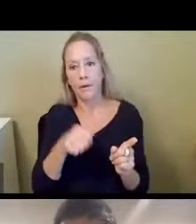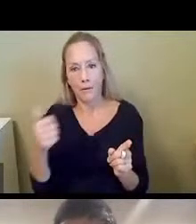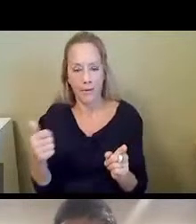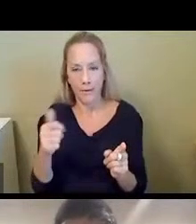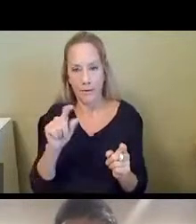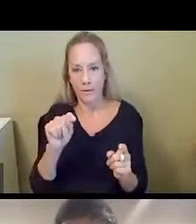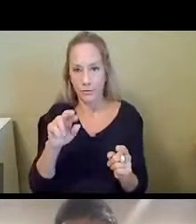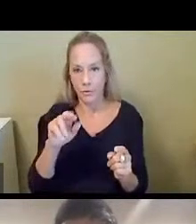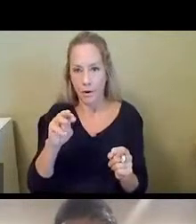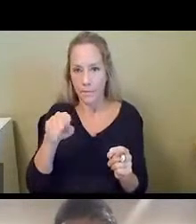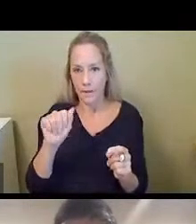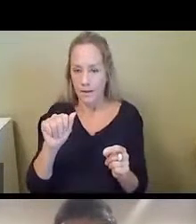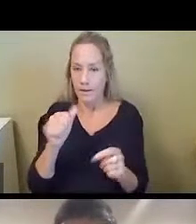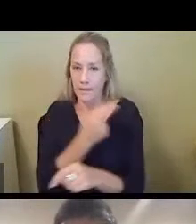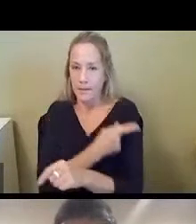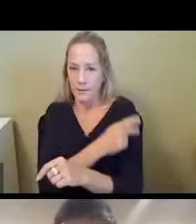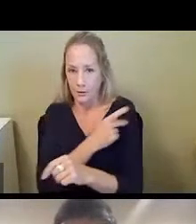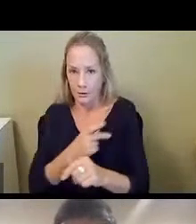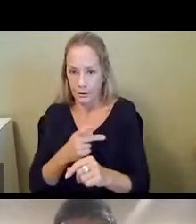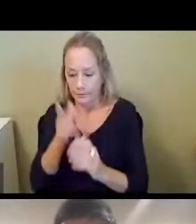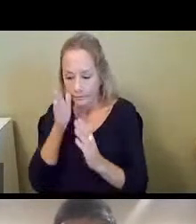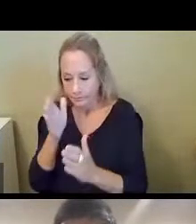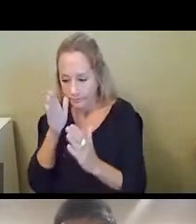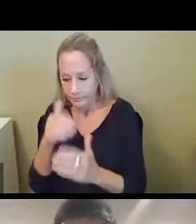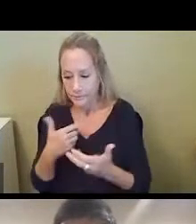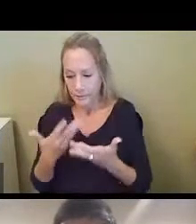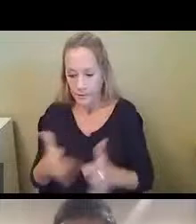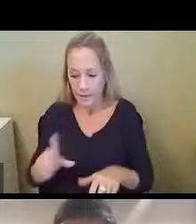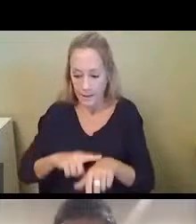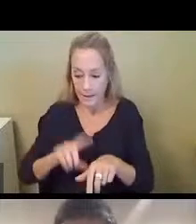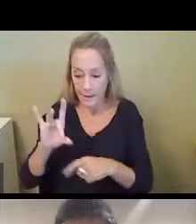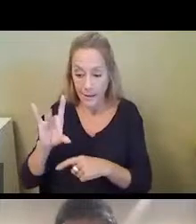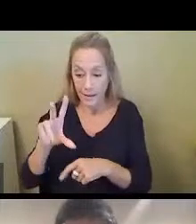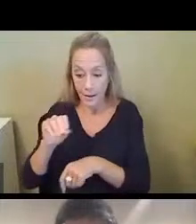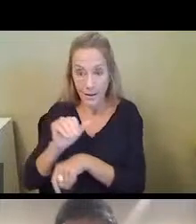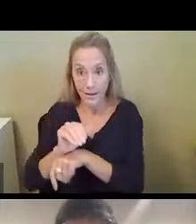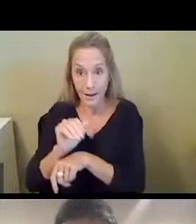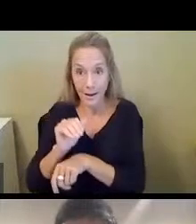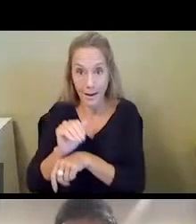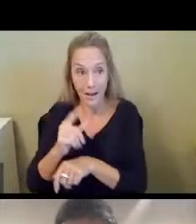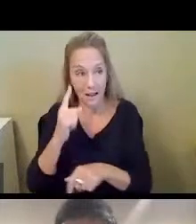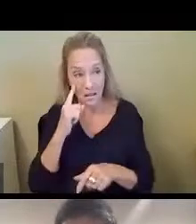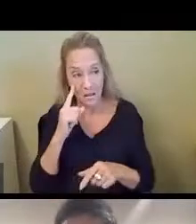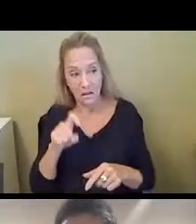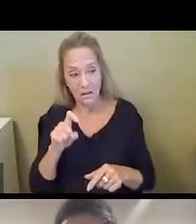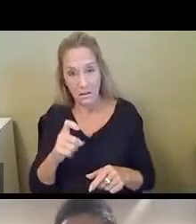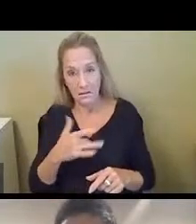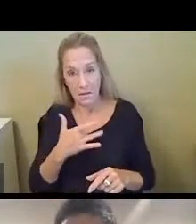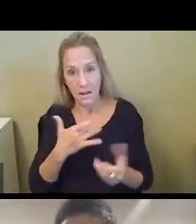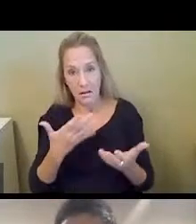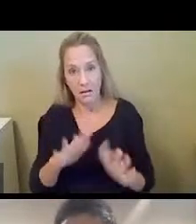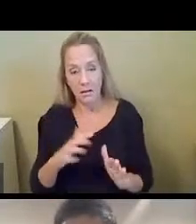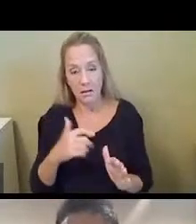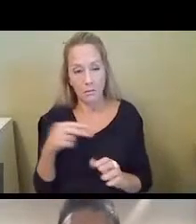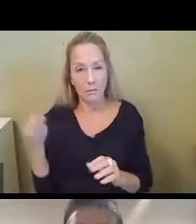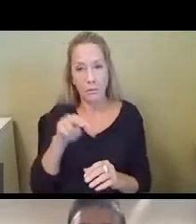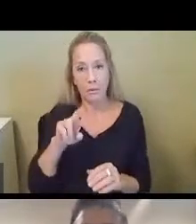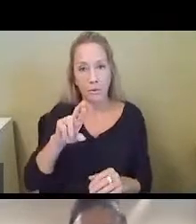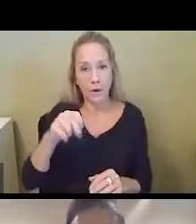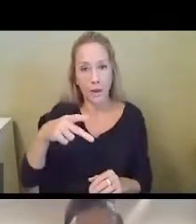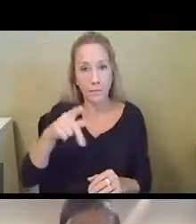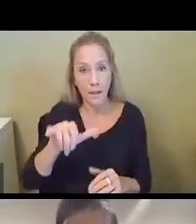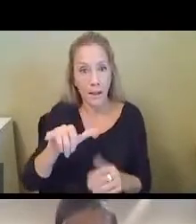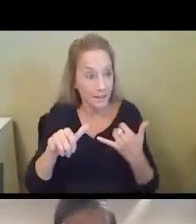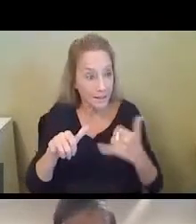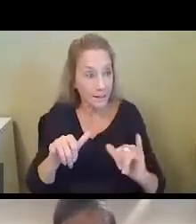case, and I finished about 8:30 at night, and I thought to myself, surely it's over. I'll see the rerun of this, and it wasn't.